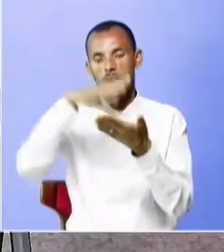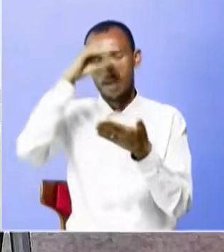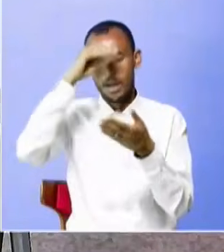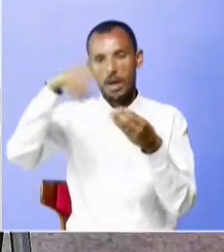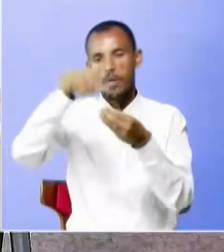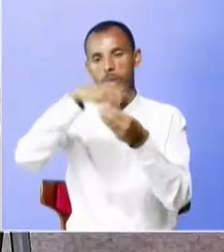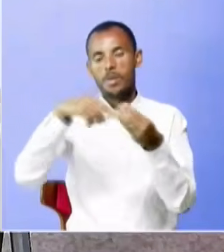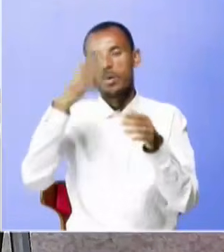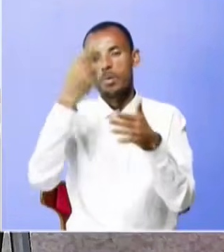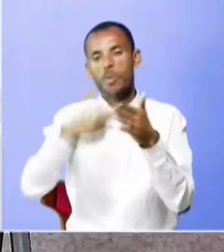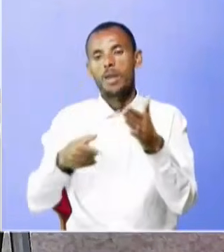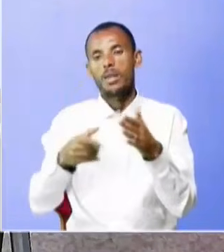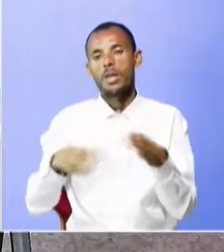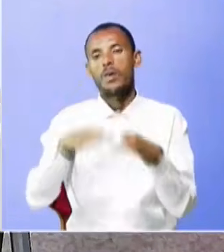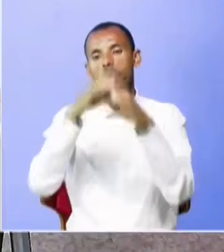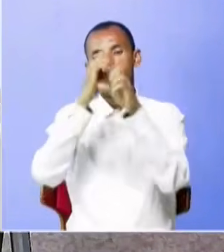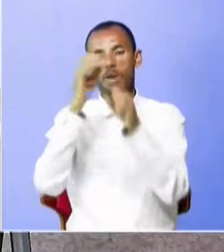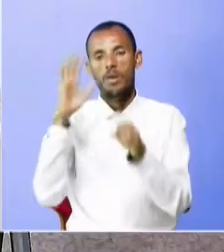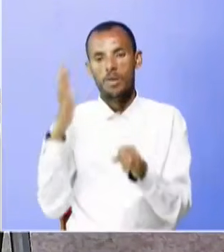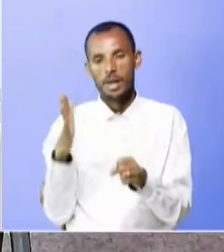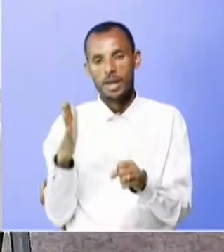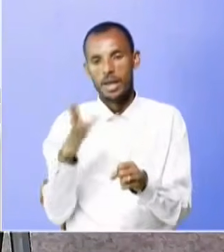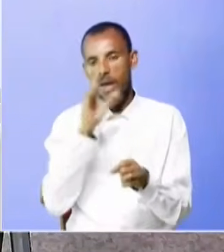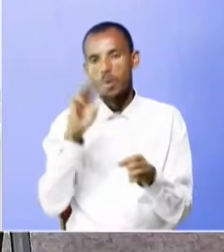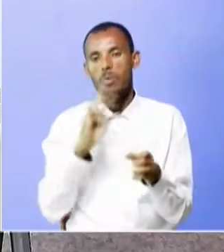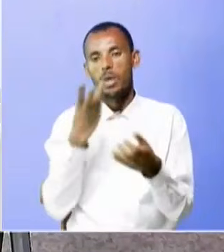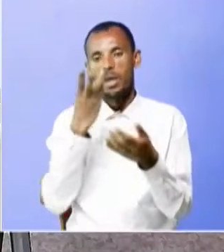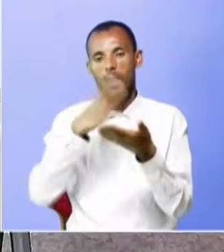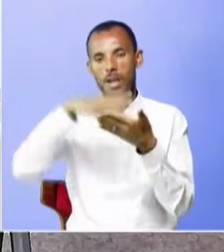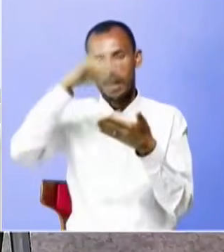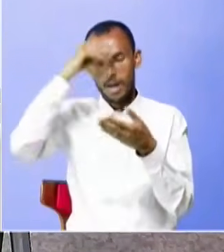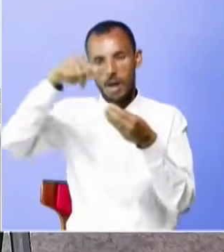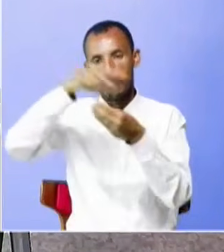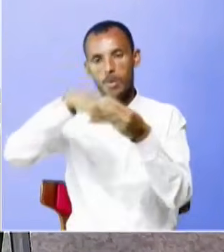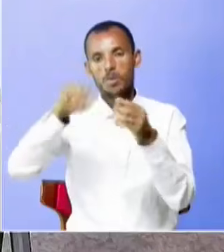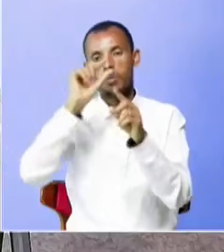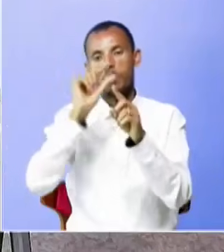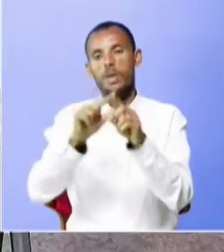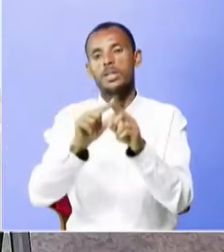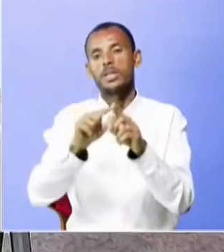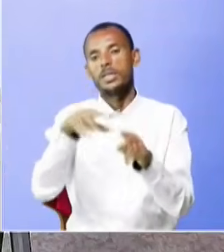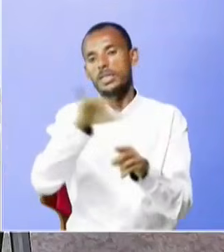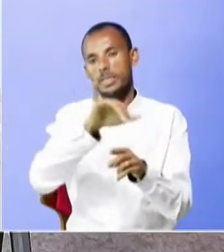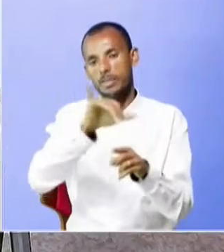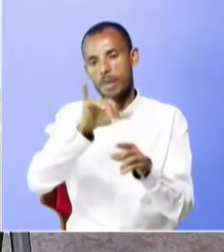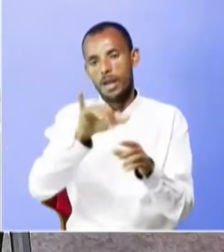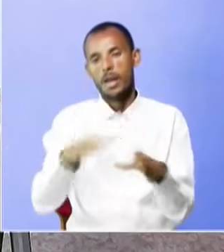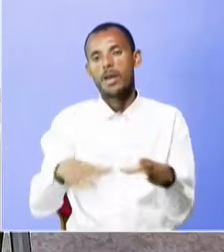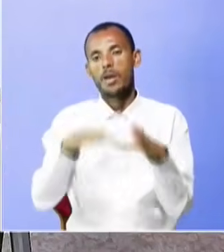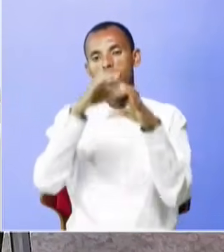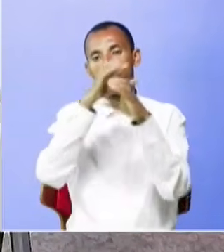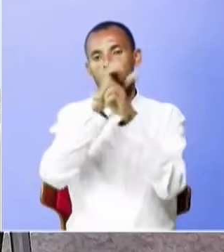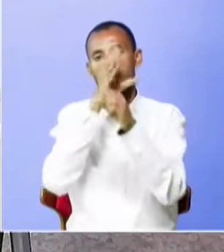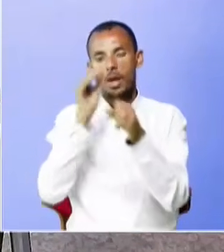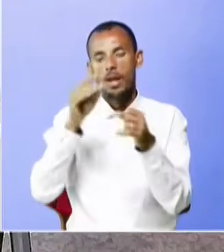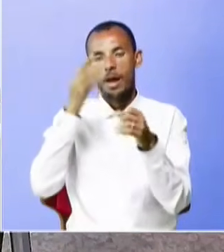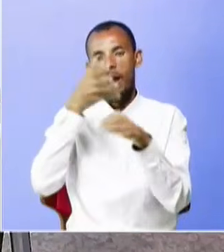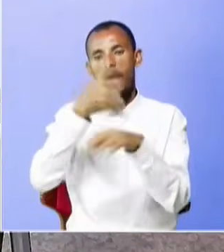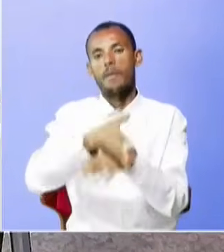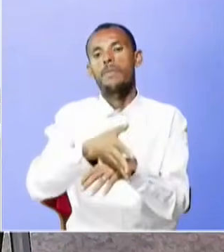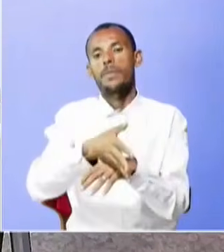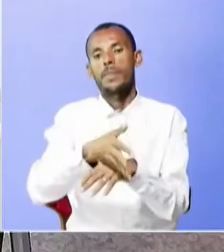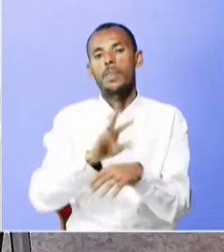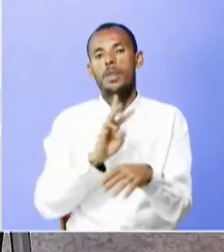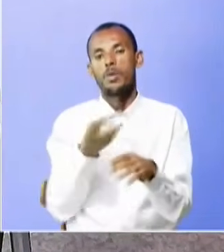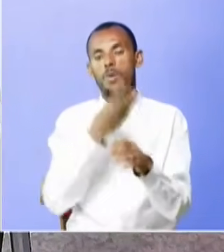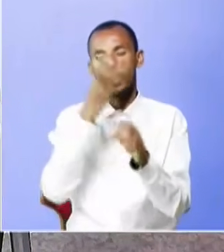what a cone looks like. And we have also seen the terminologies associated with a cone. Then after,